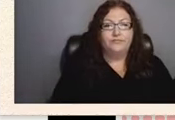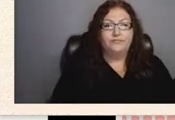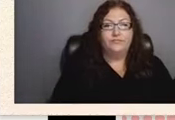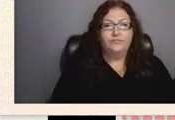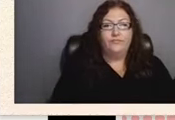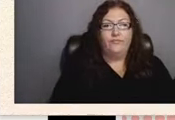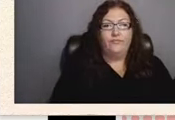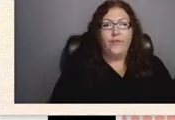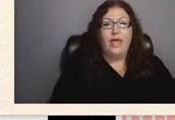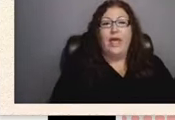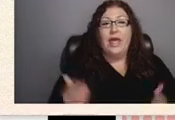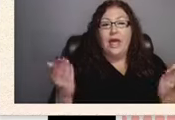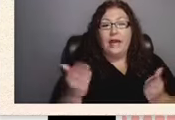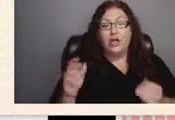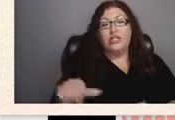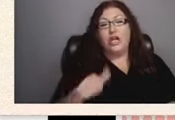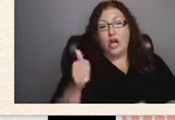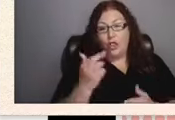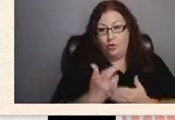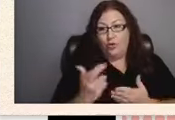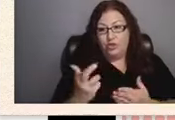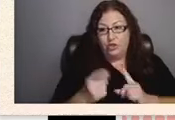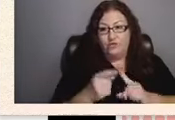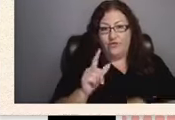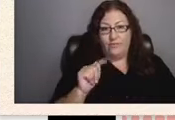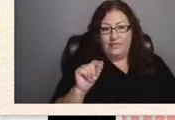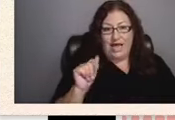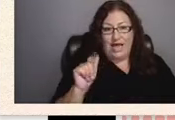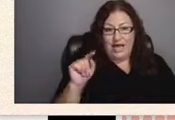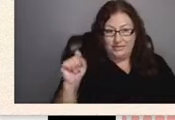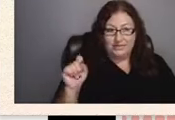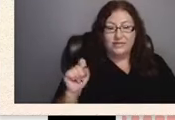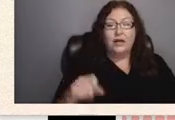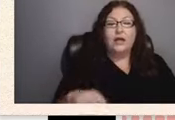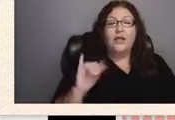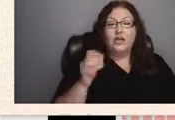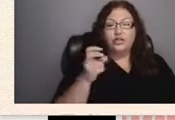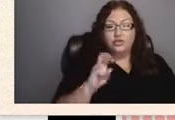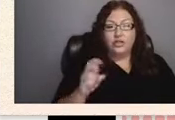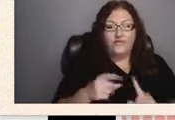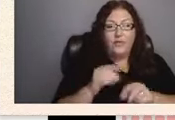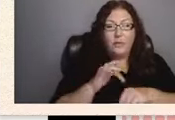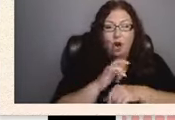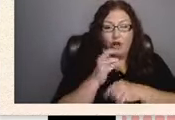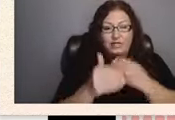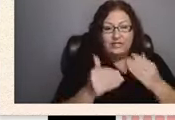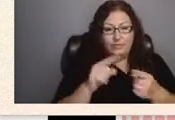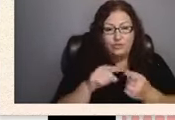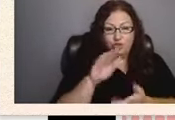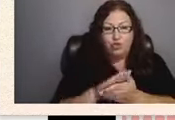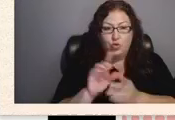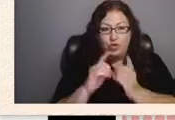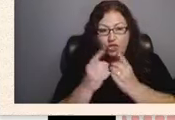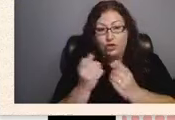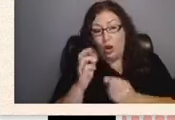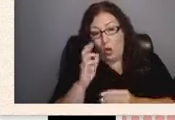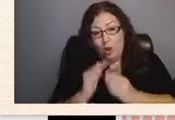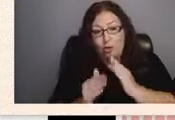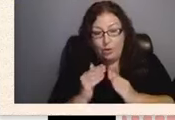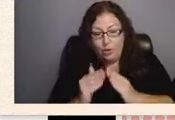And here's another resource from TATS. It is Transition from Early Steps to School District or